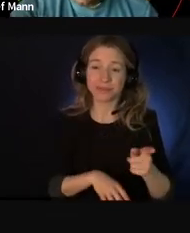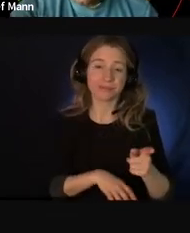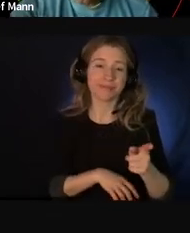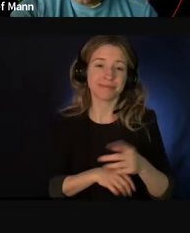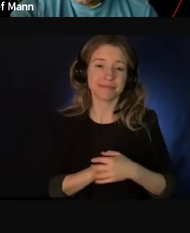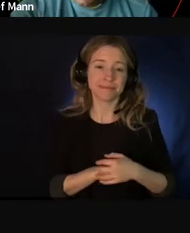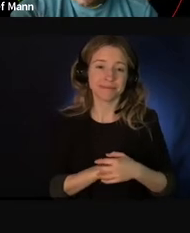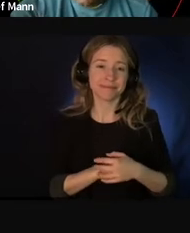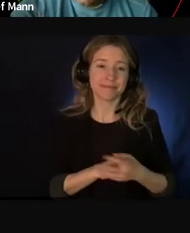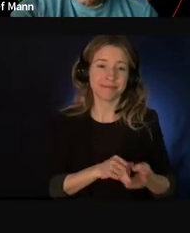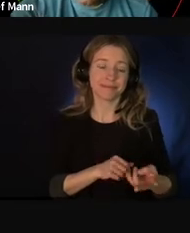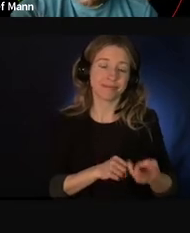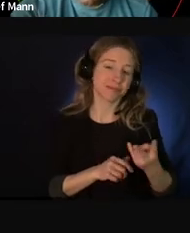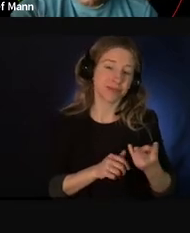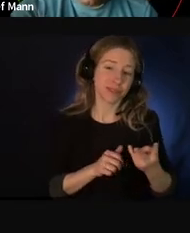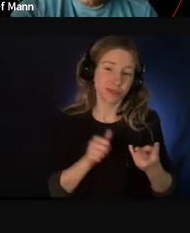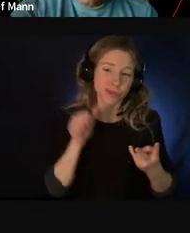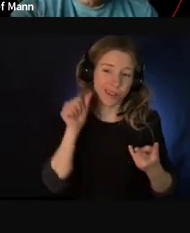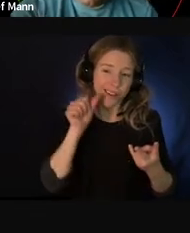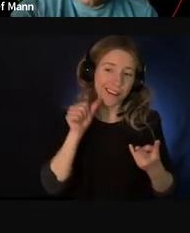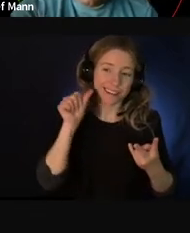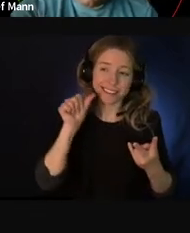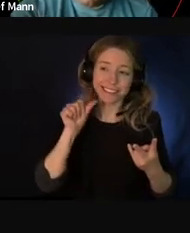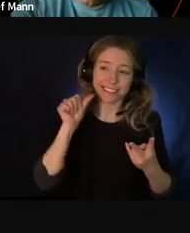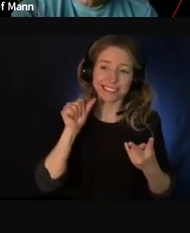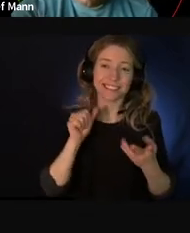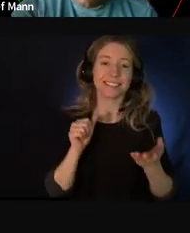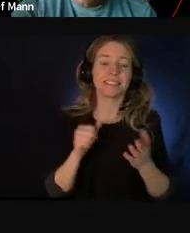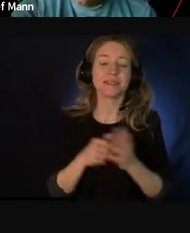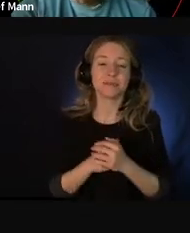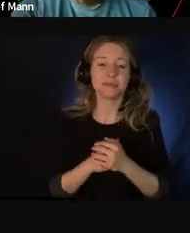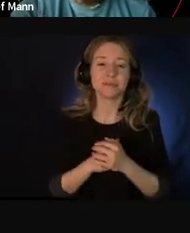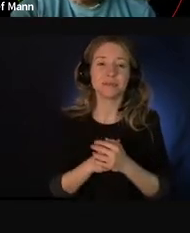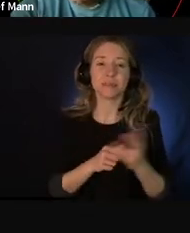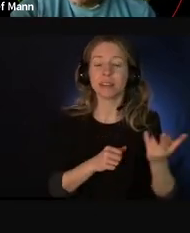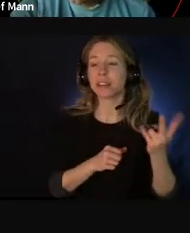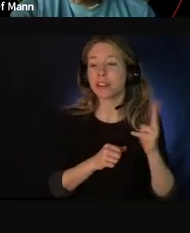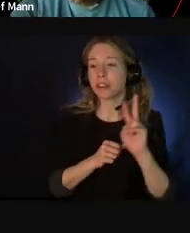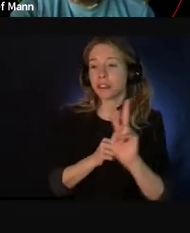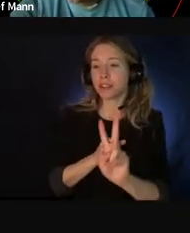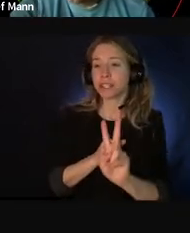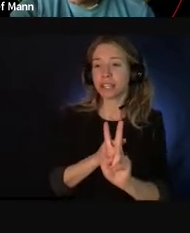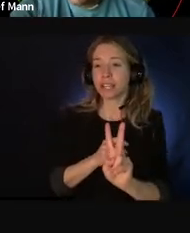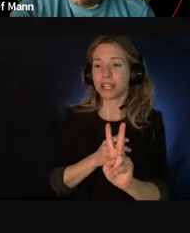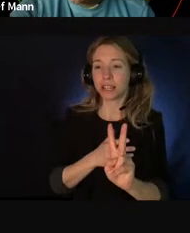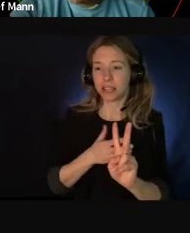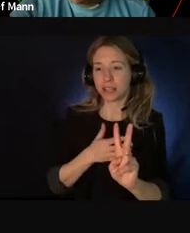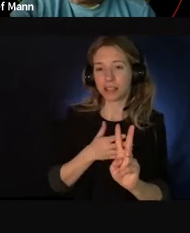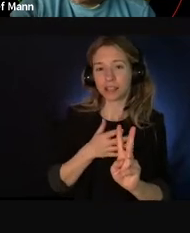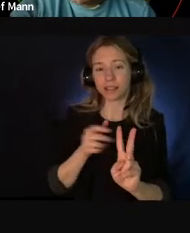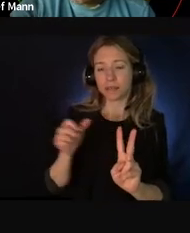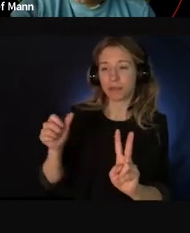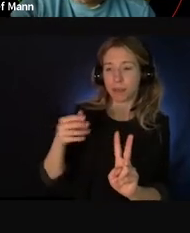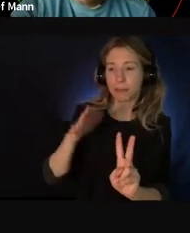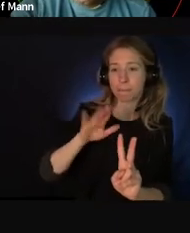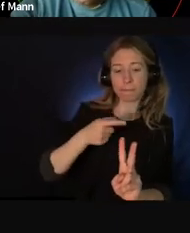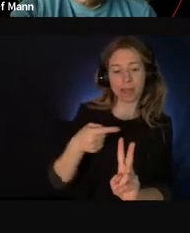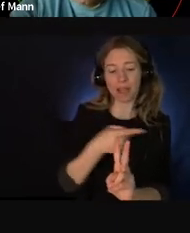our two aunties here are standing in front of a memorial and a testament to the lives